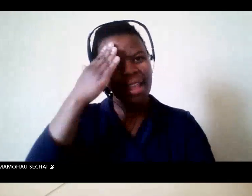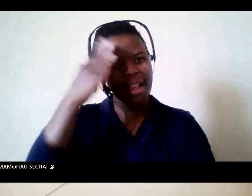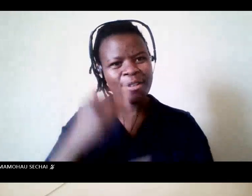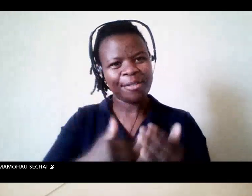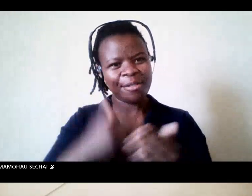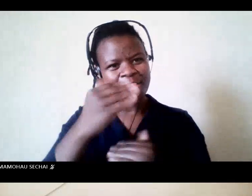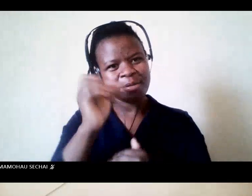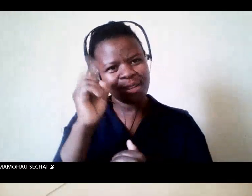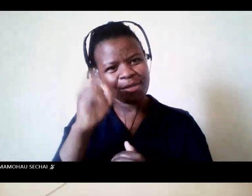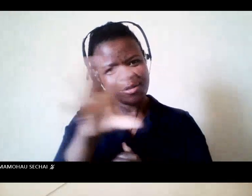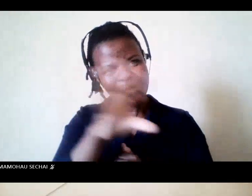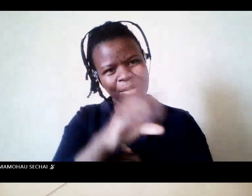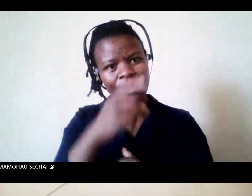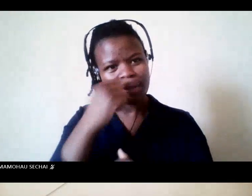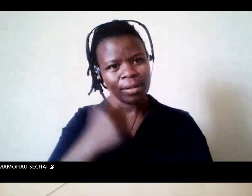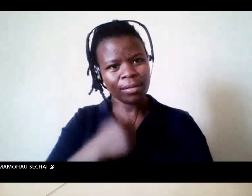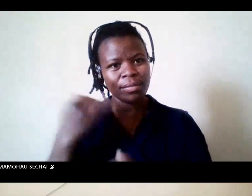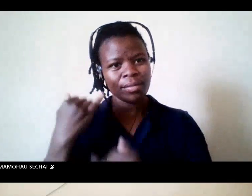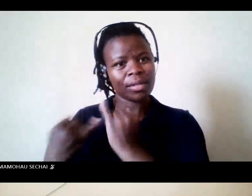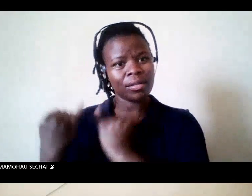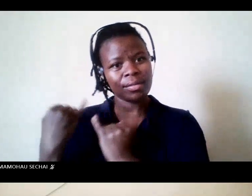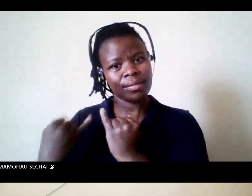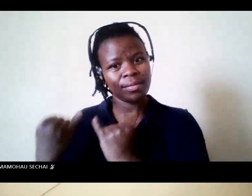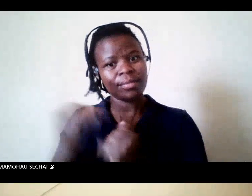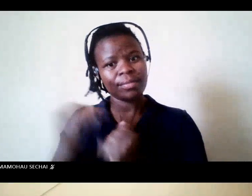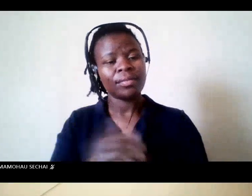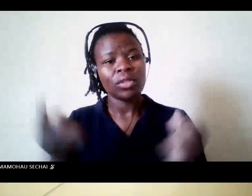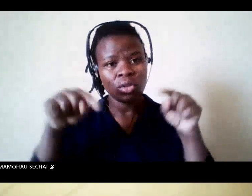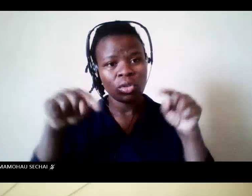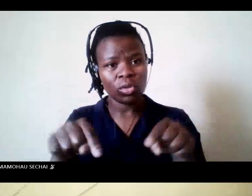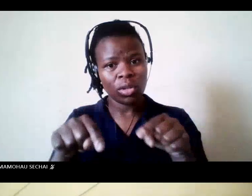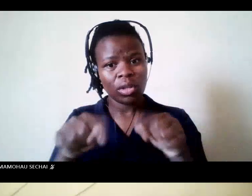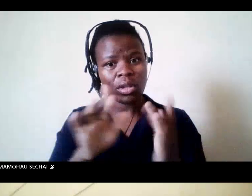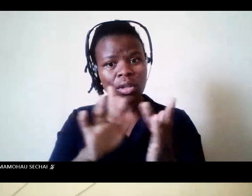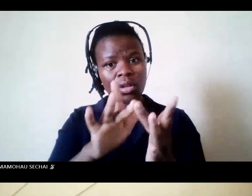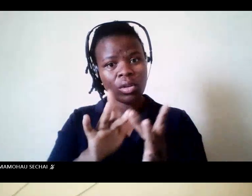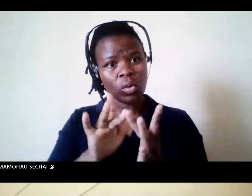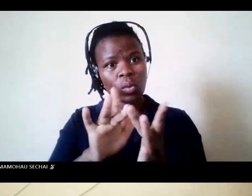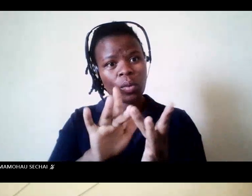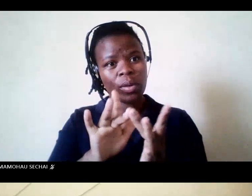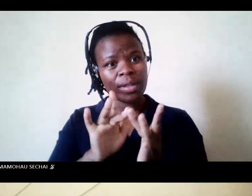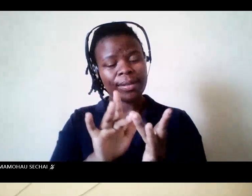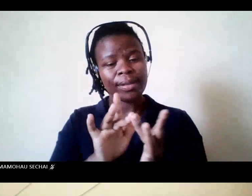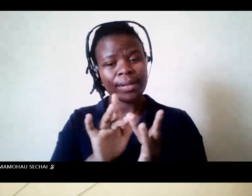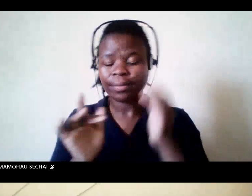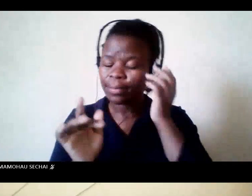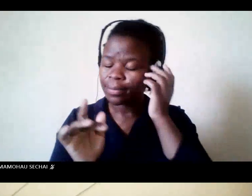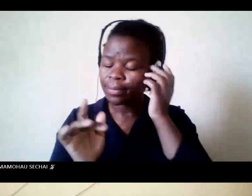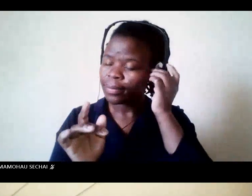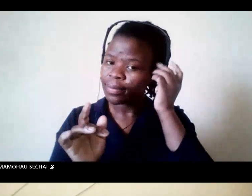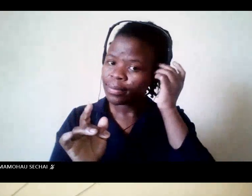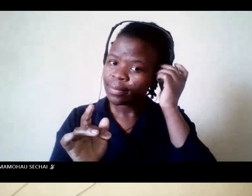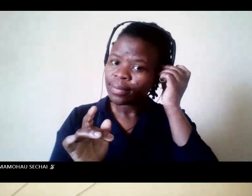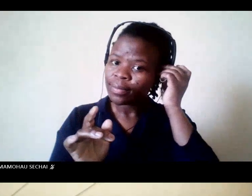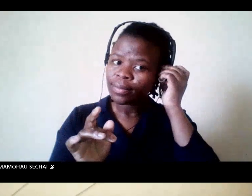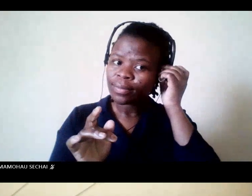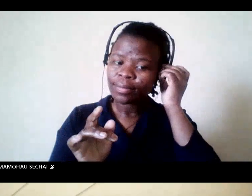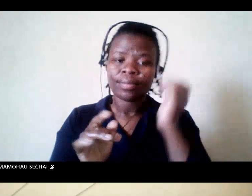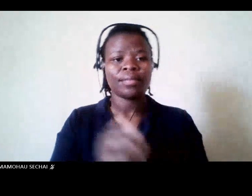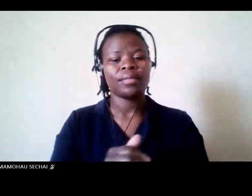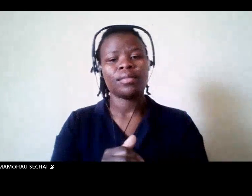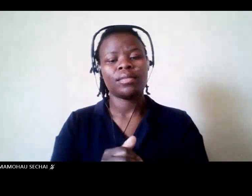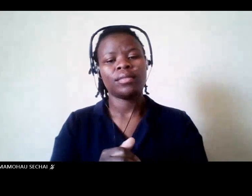everybody. My name is Ilam Tafara. Today I am connecting from Cape Town, and I am the disability practitioner at the